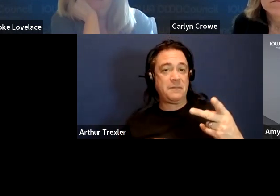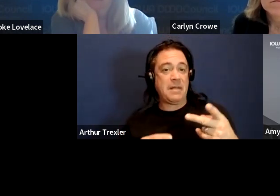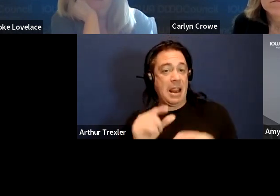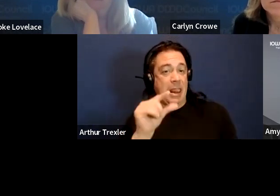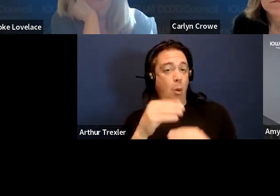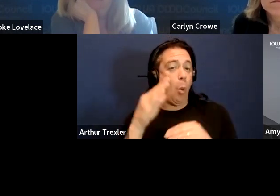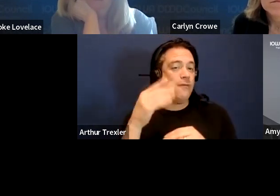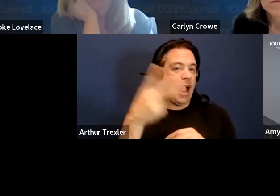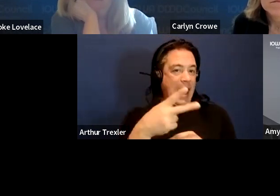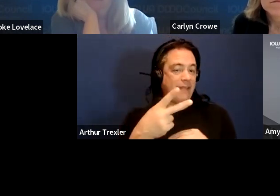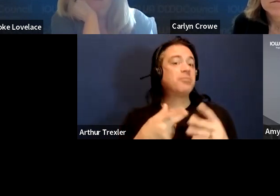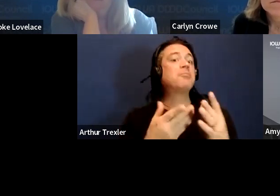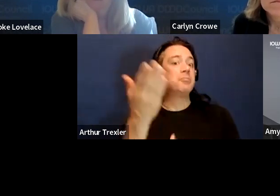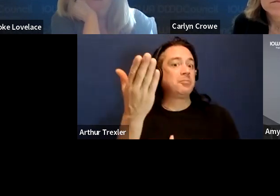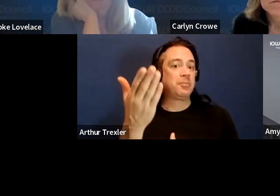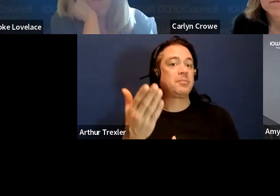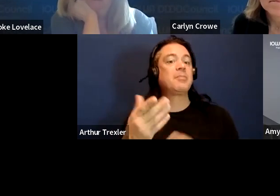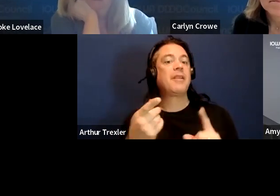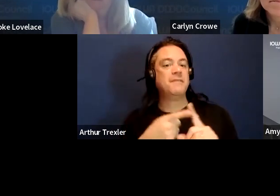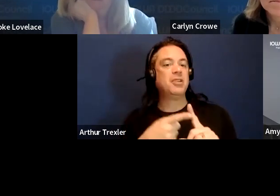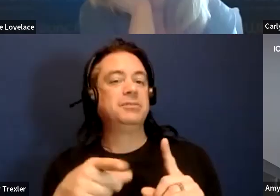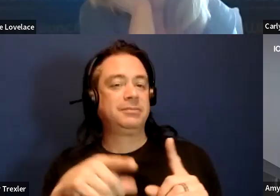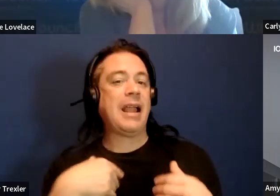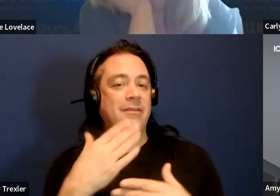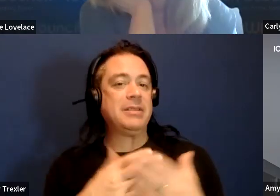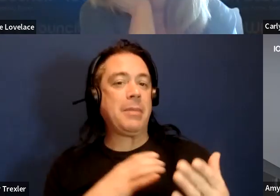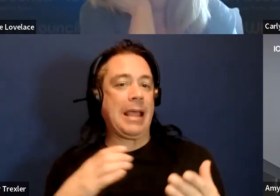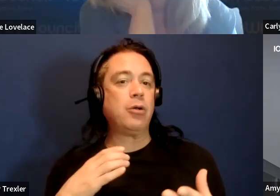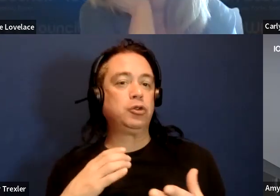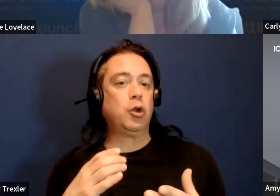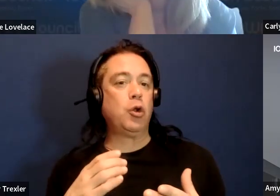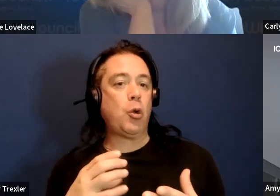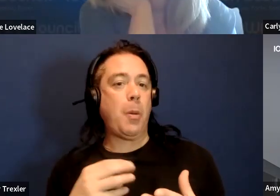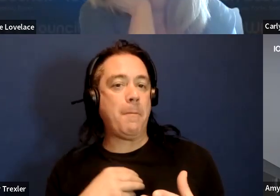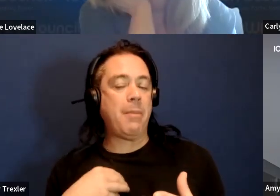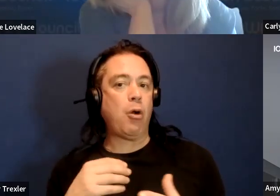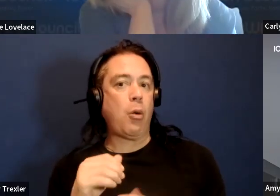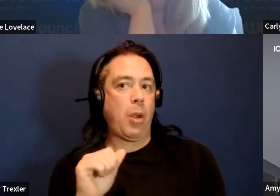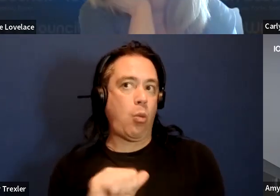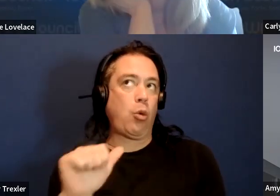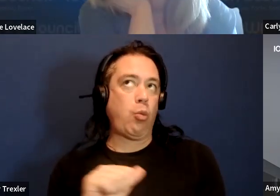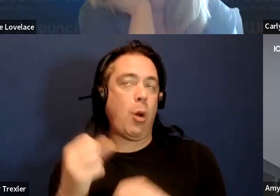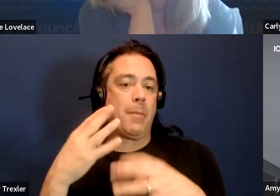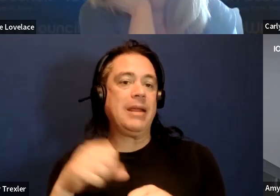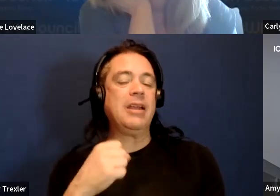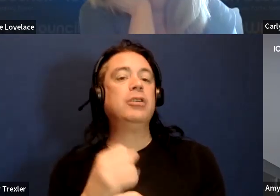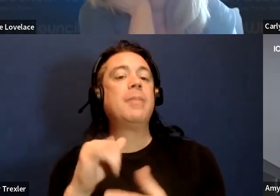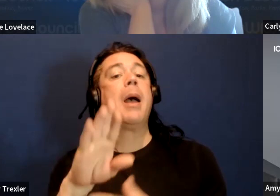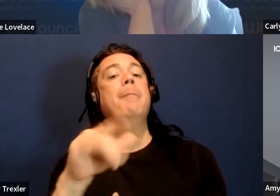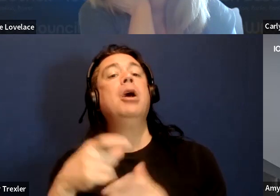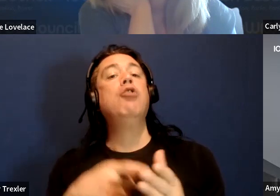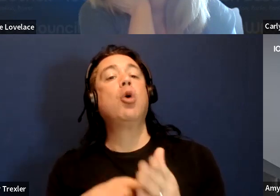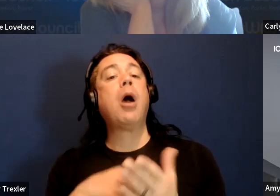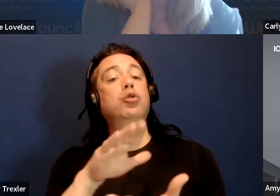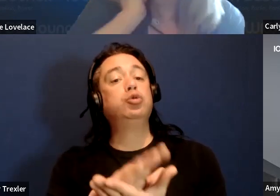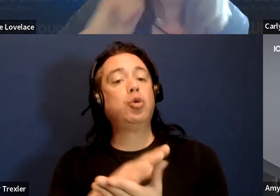through. The first one we know we've had some council members and others working on for many years is a bill that requires